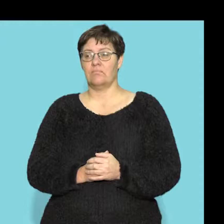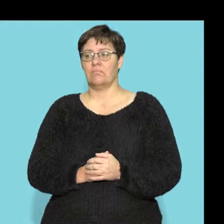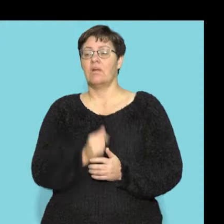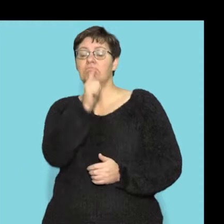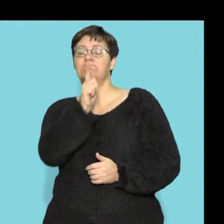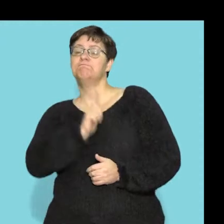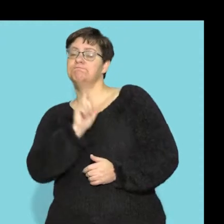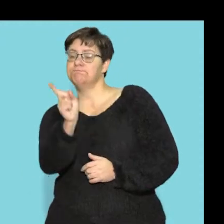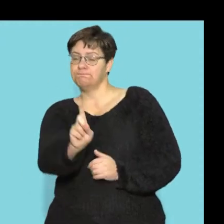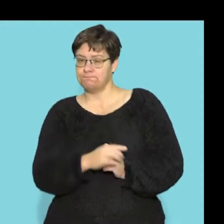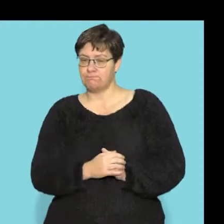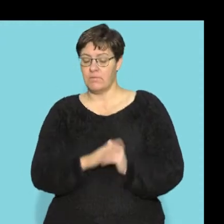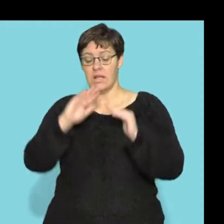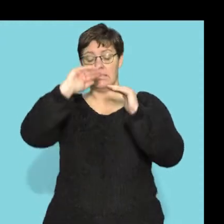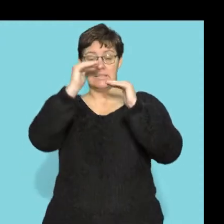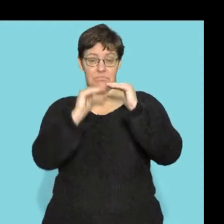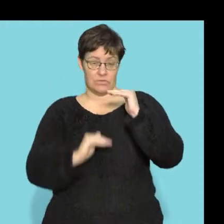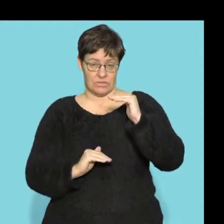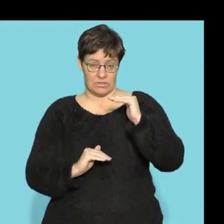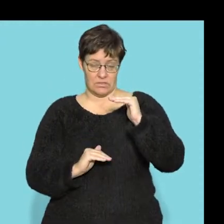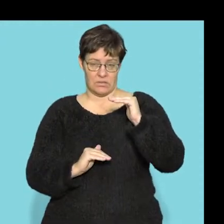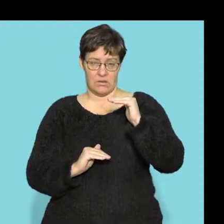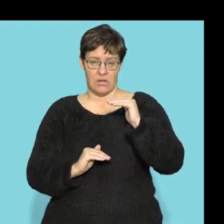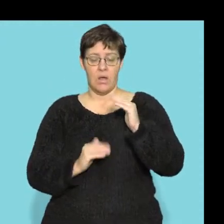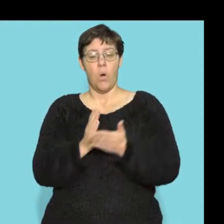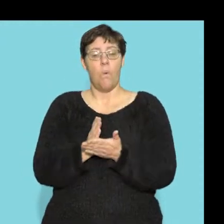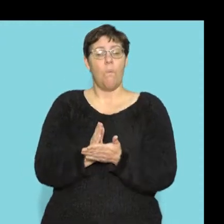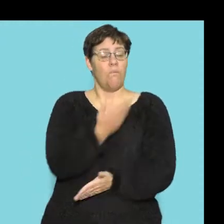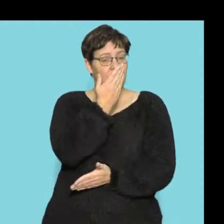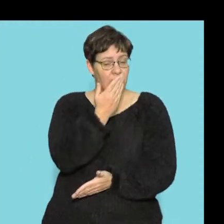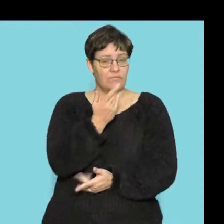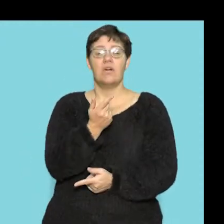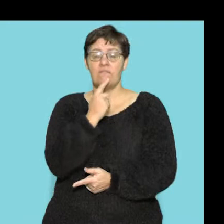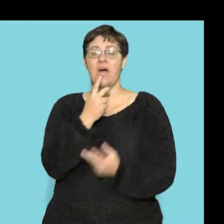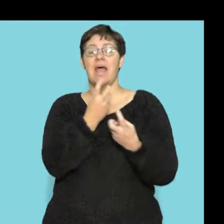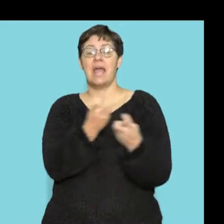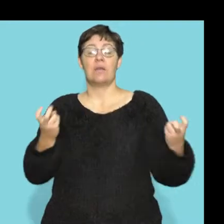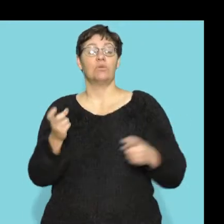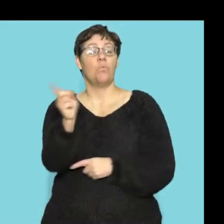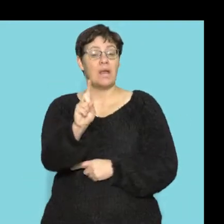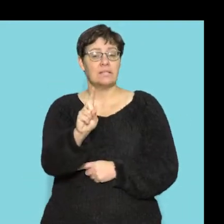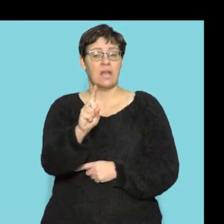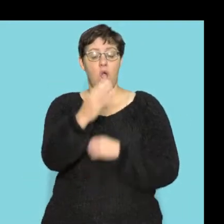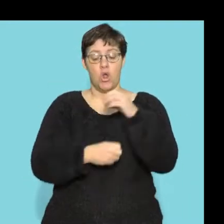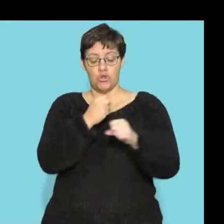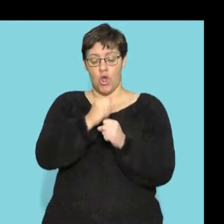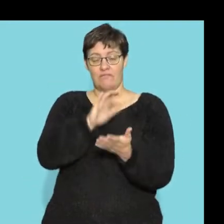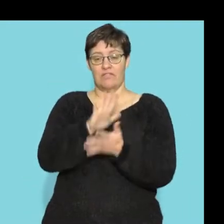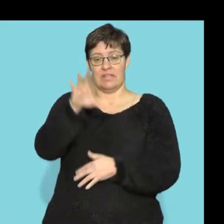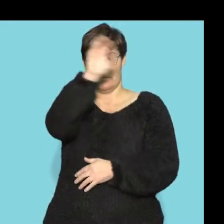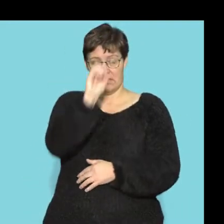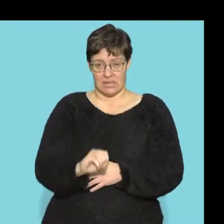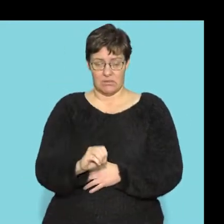are told that depreciation must be written off on equipment at 15% per annum using